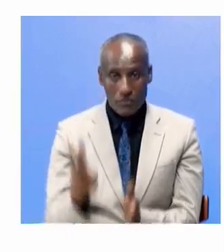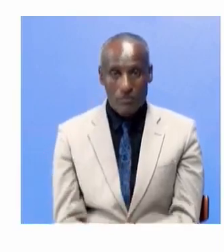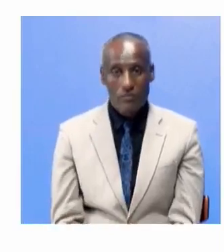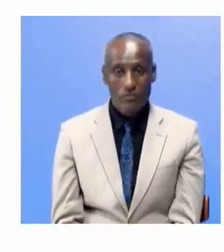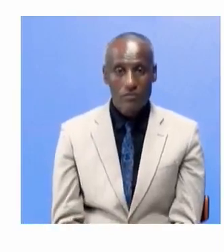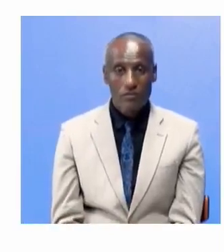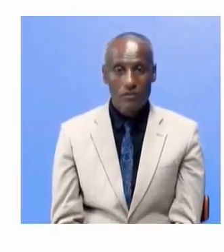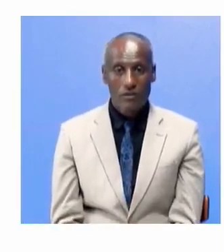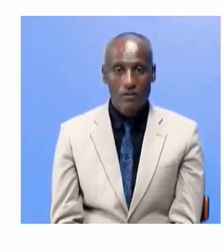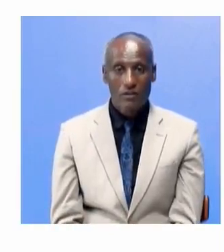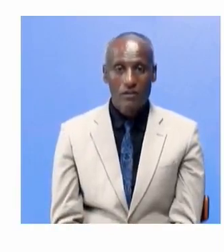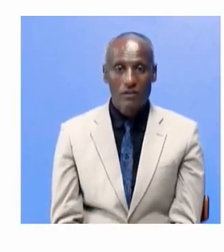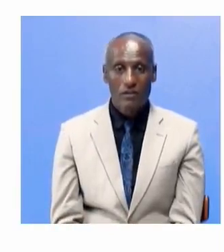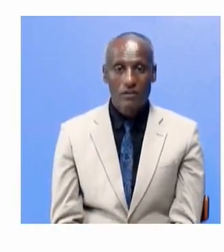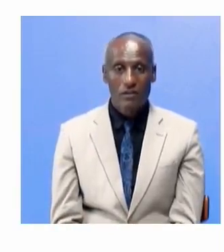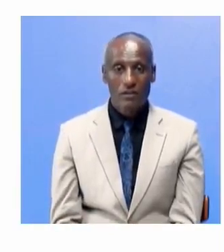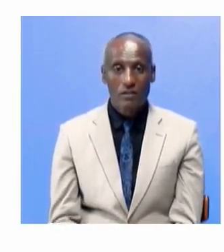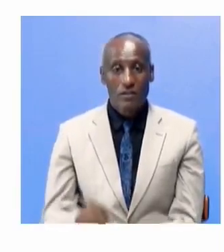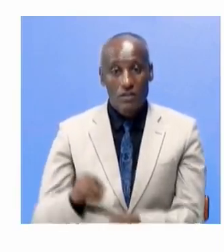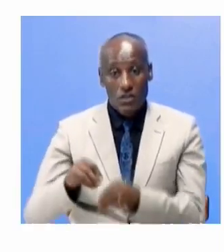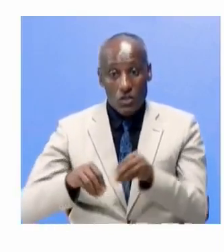Do we